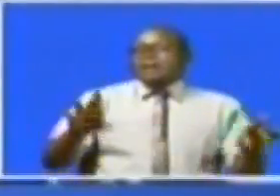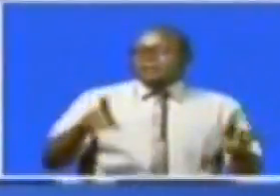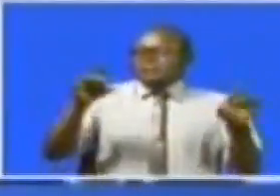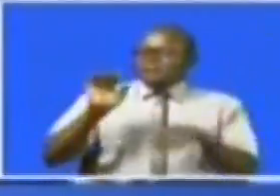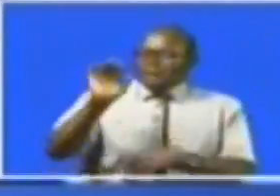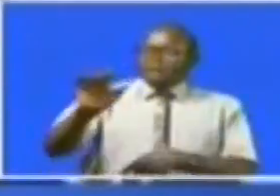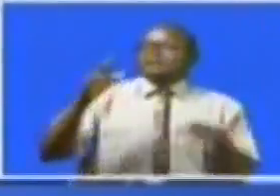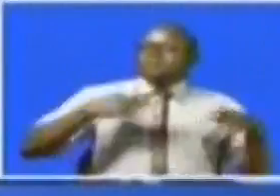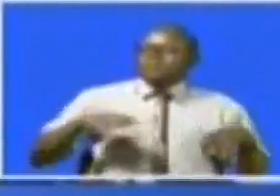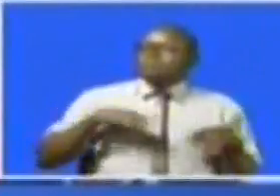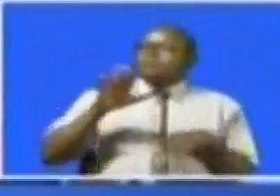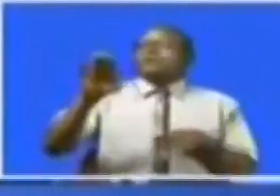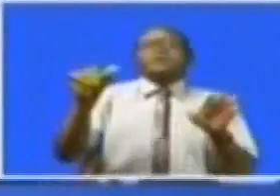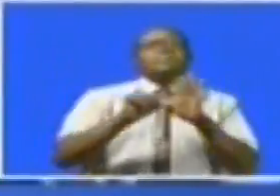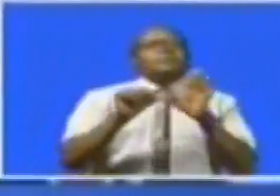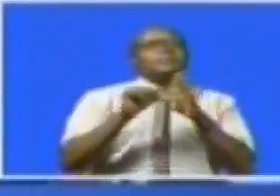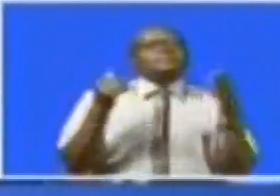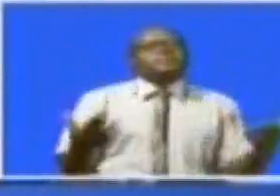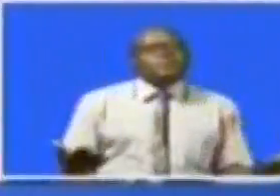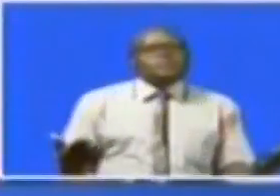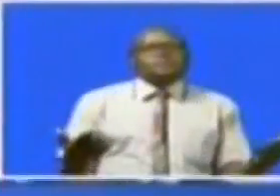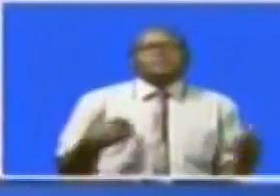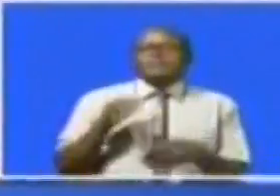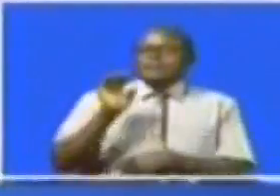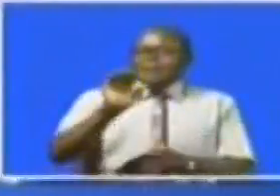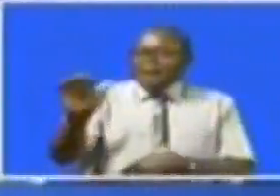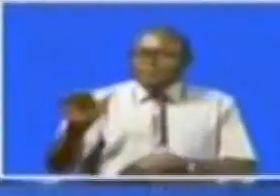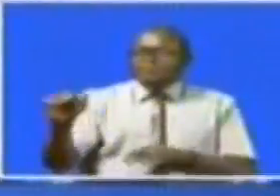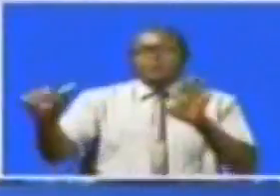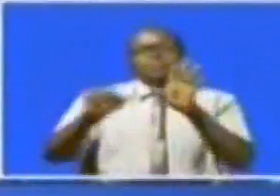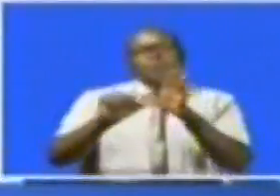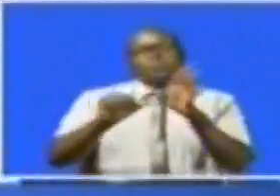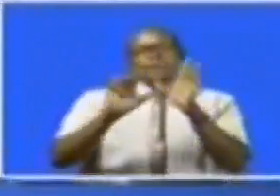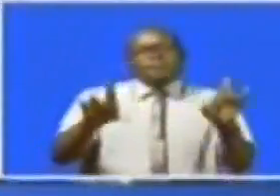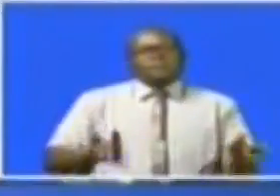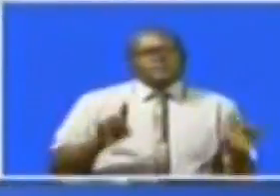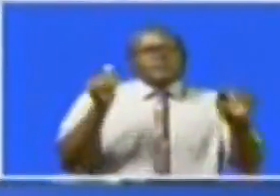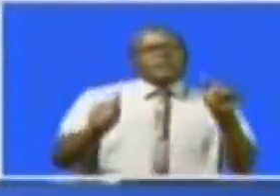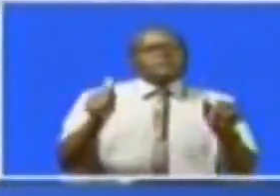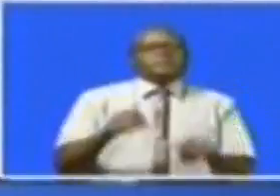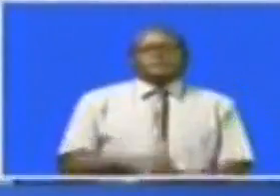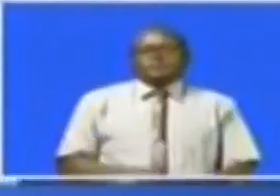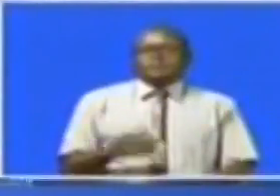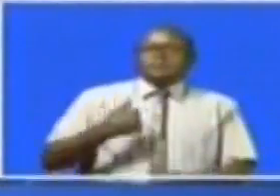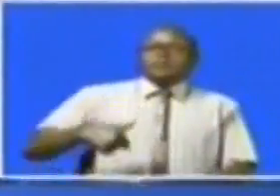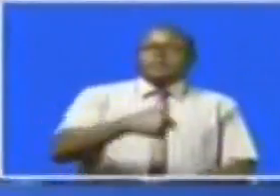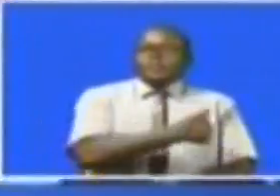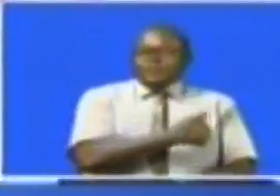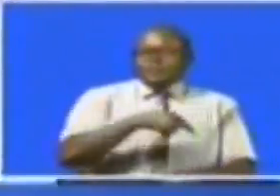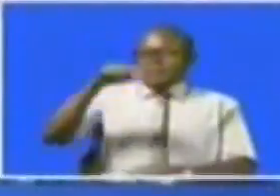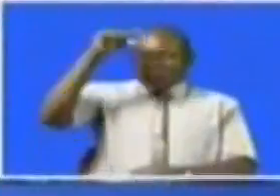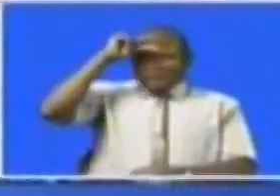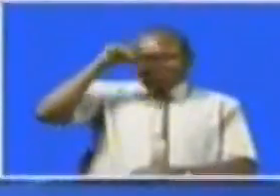Wawaulize nyinyi shida yenu ni nini? Wawaulize tabu za Kitengela ni gani? Na sisi kama